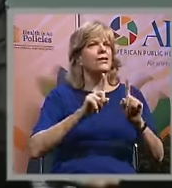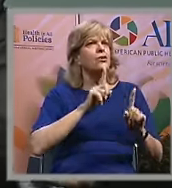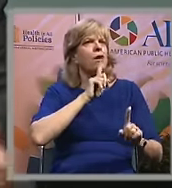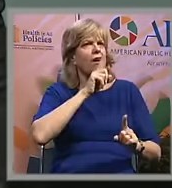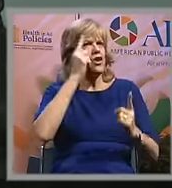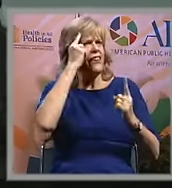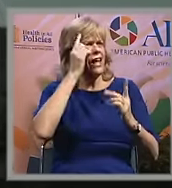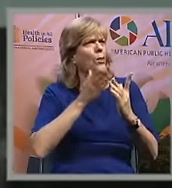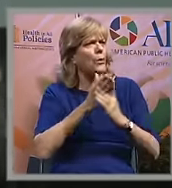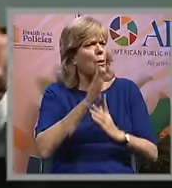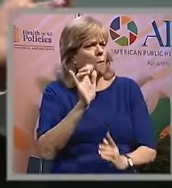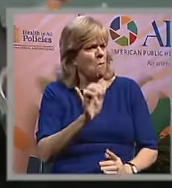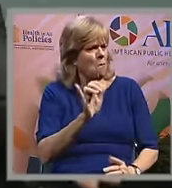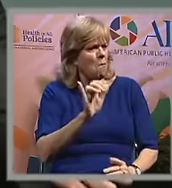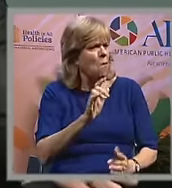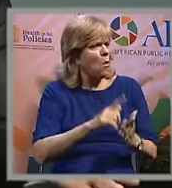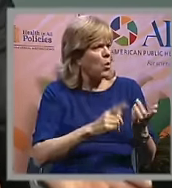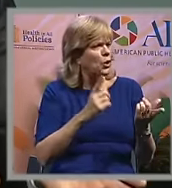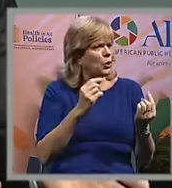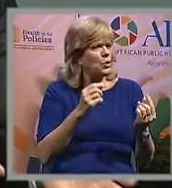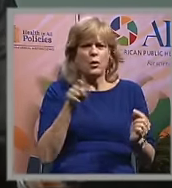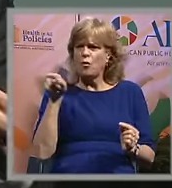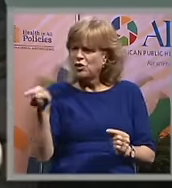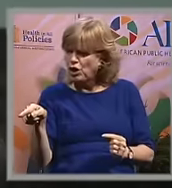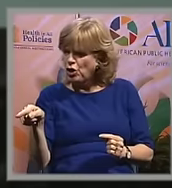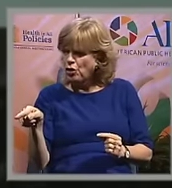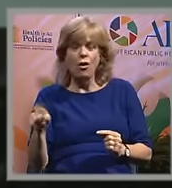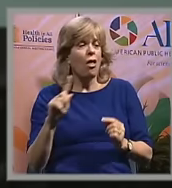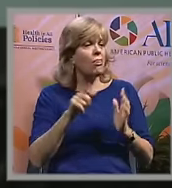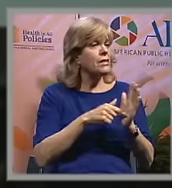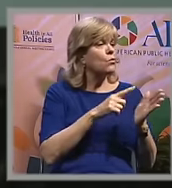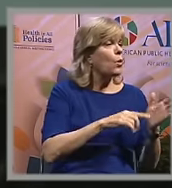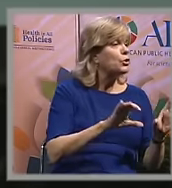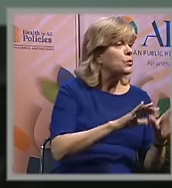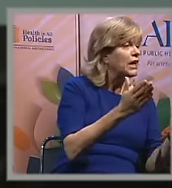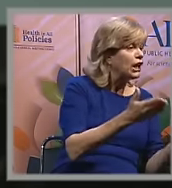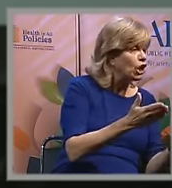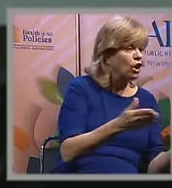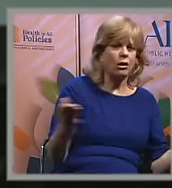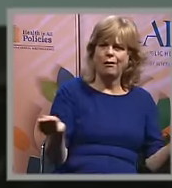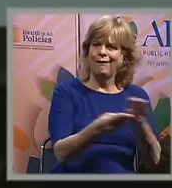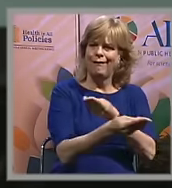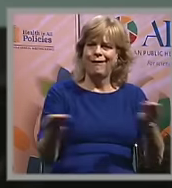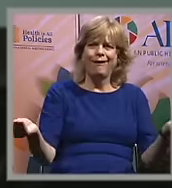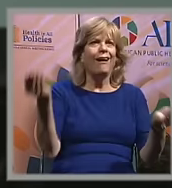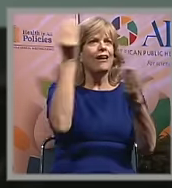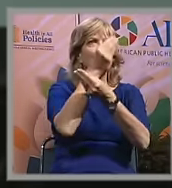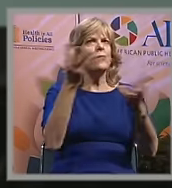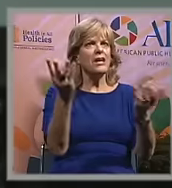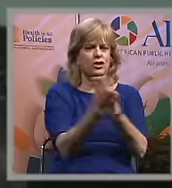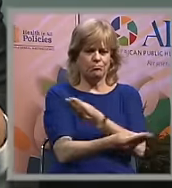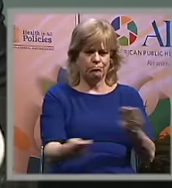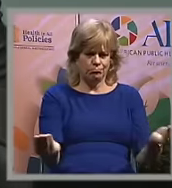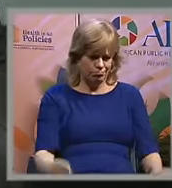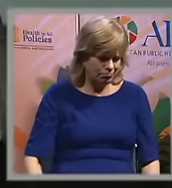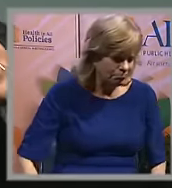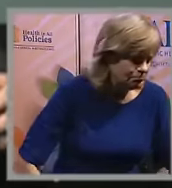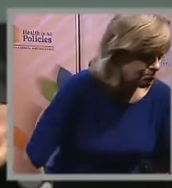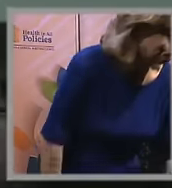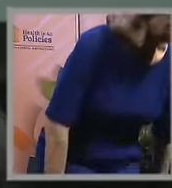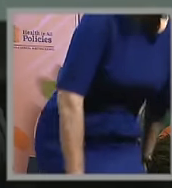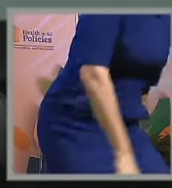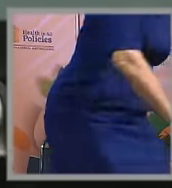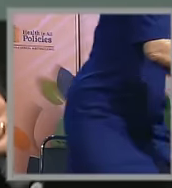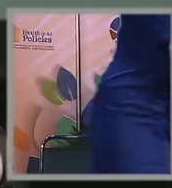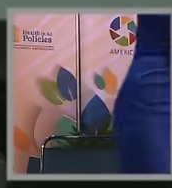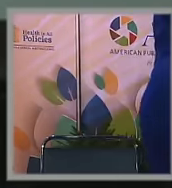actually think through, okay, what are y'all doing over here? And this is what we're doing here in this neighborhood, and this is what y'all are doing. So how can we